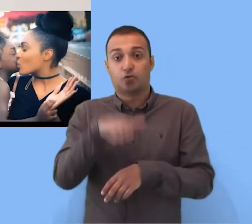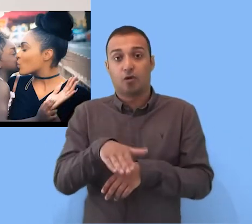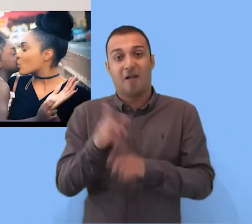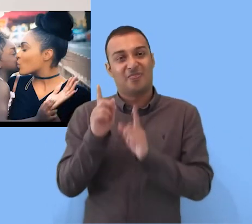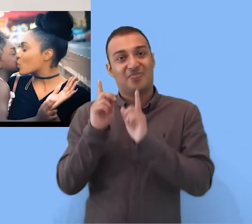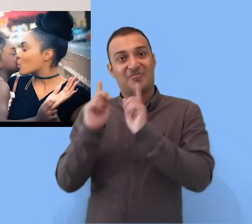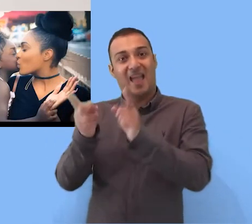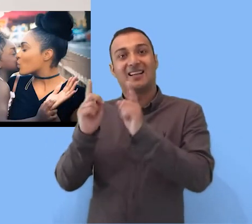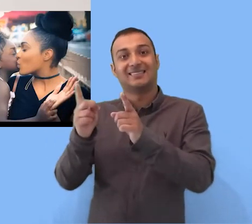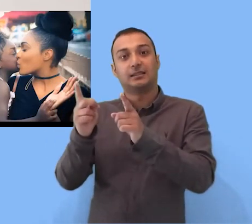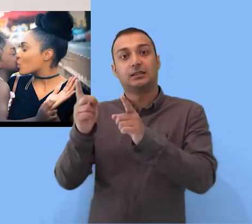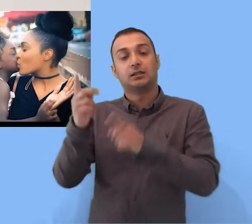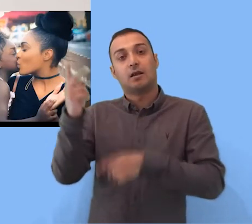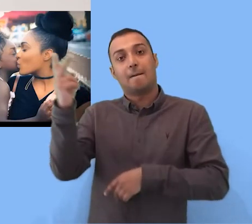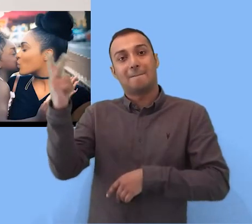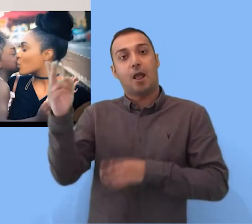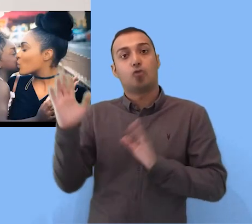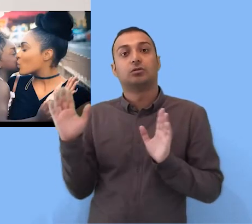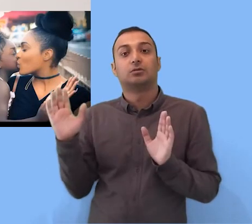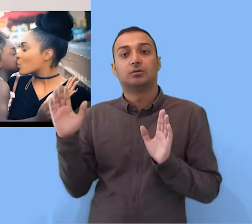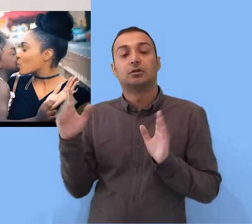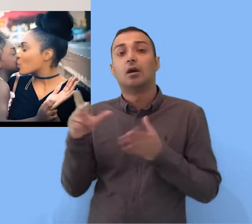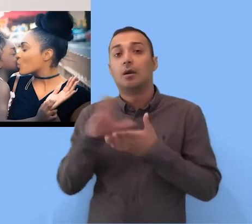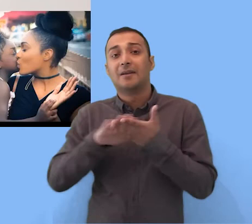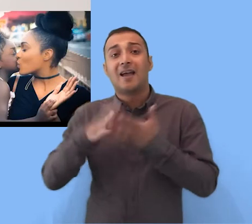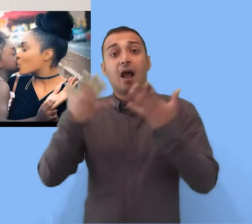to think more widely than we do.